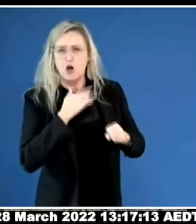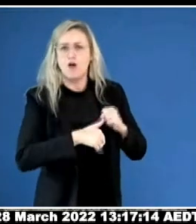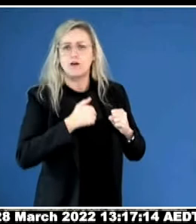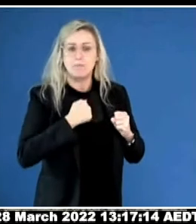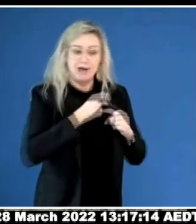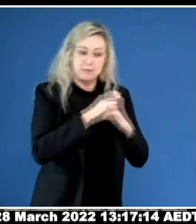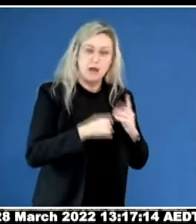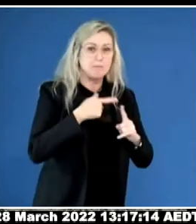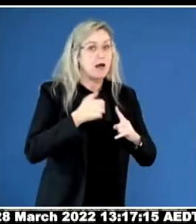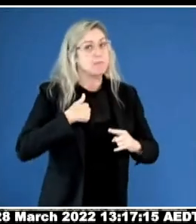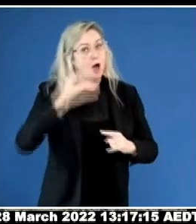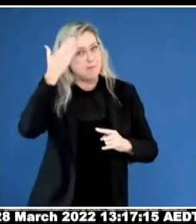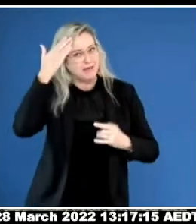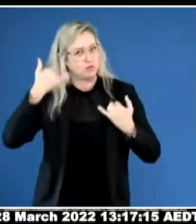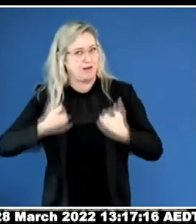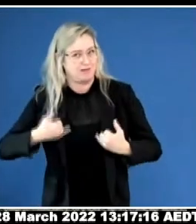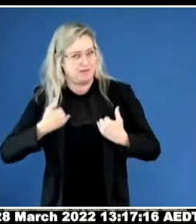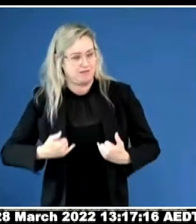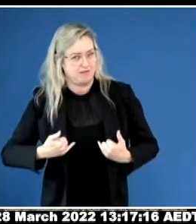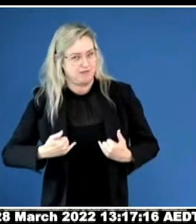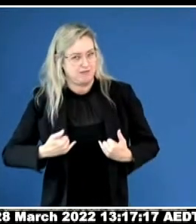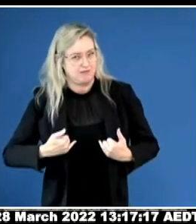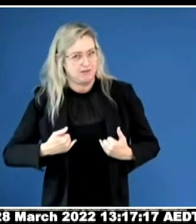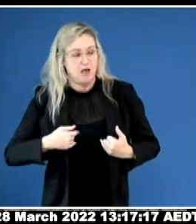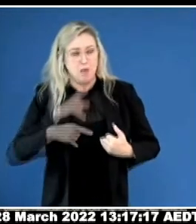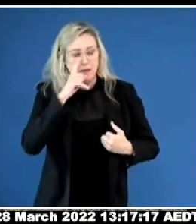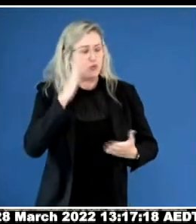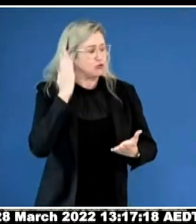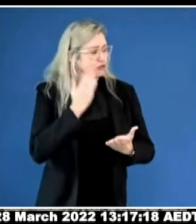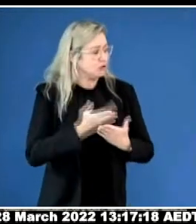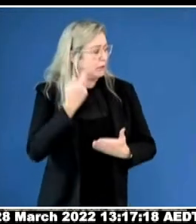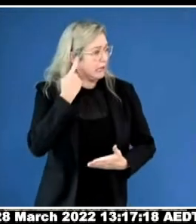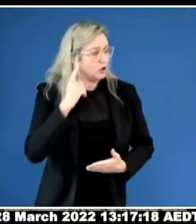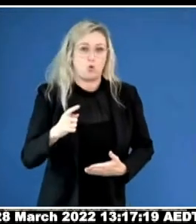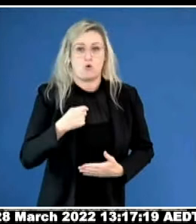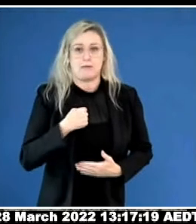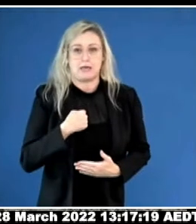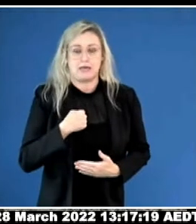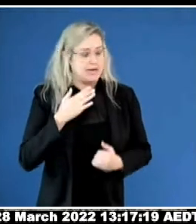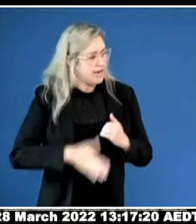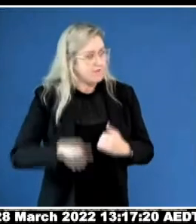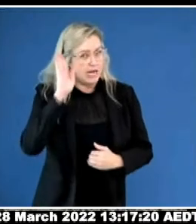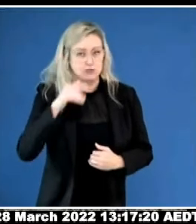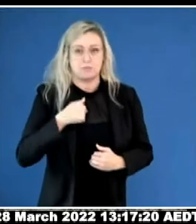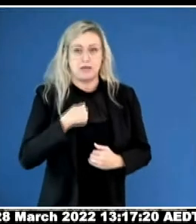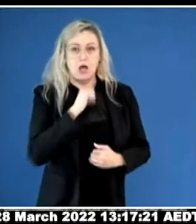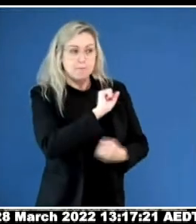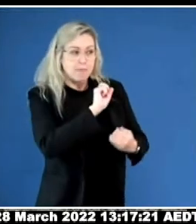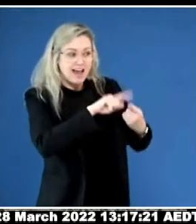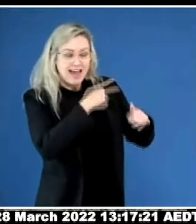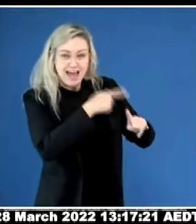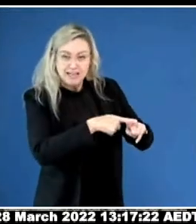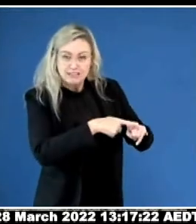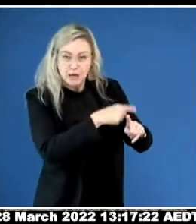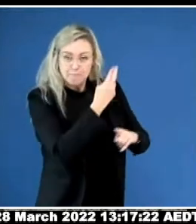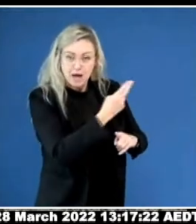condition. I was completely and utterly dismissed. And my ex would say, "You're crazy. Who is going to believe you?"